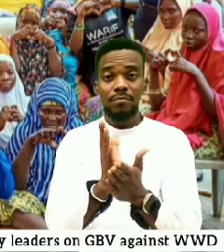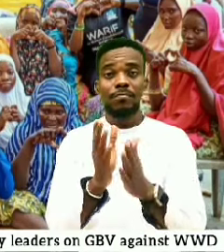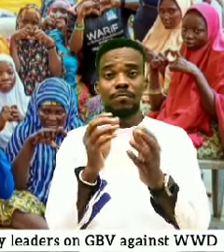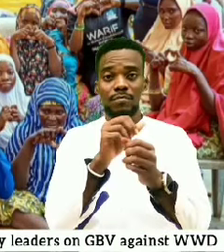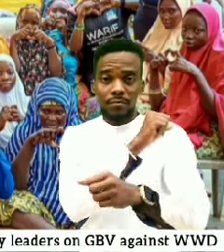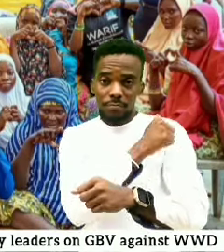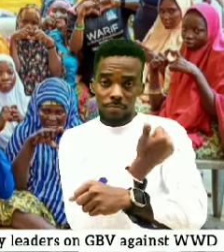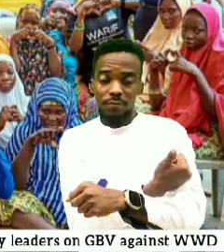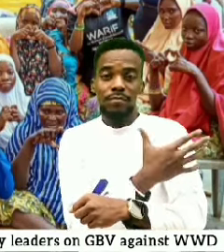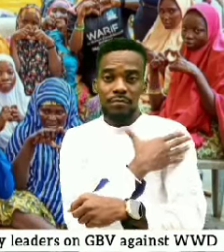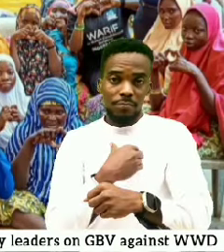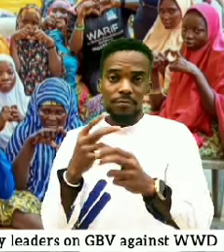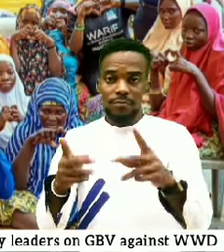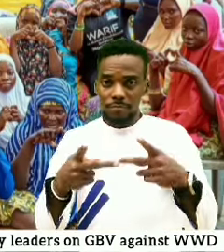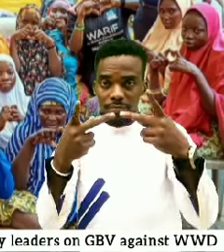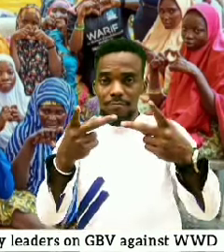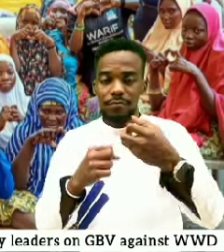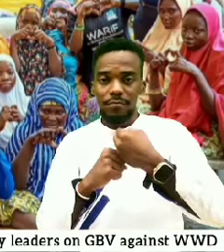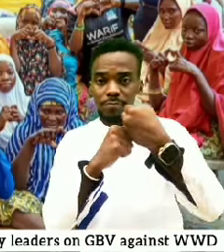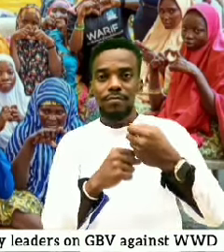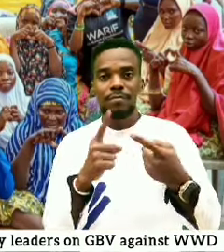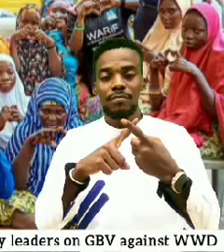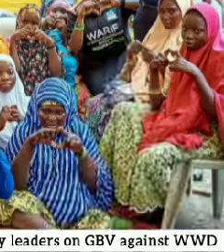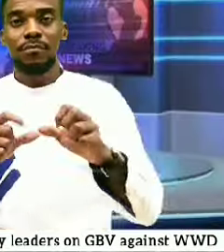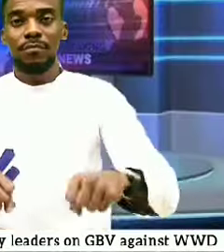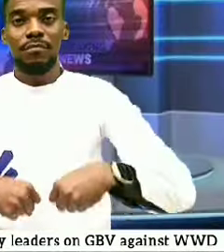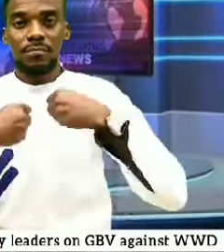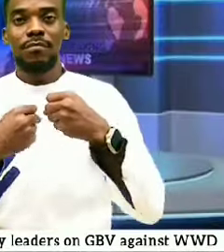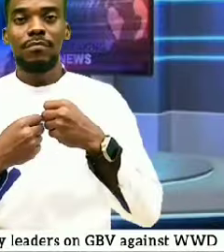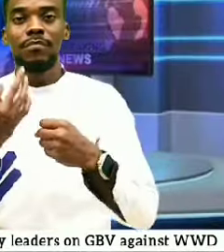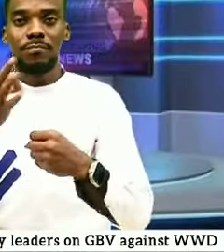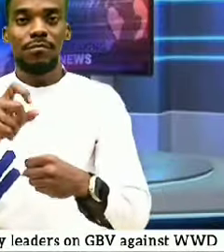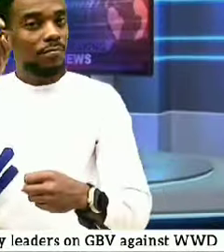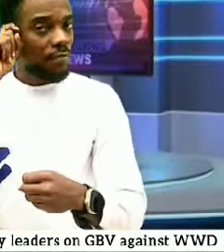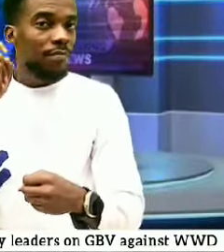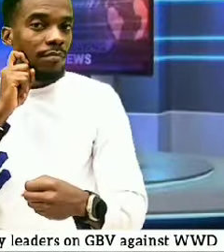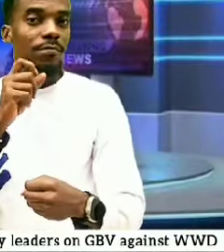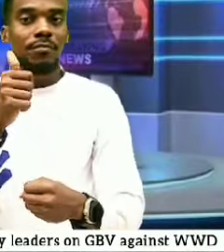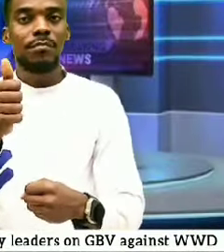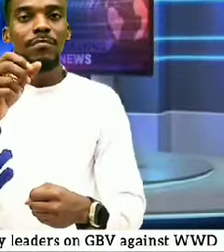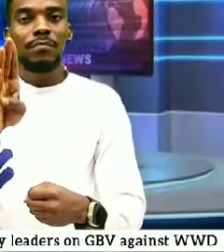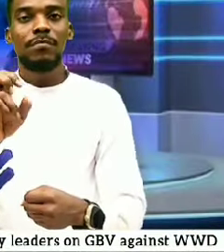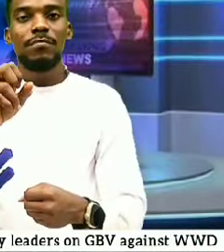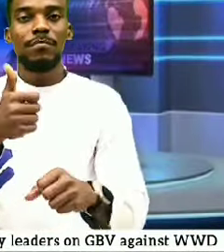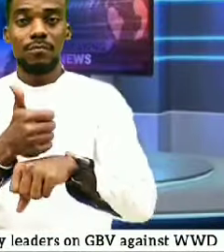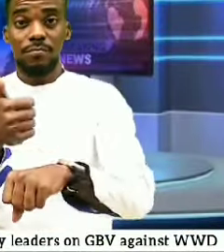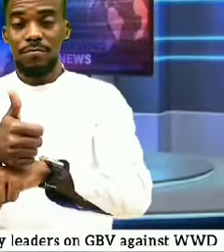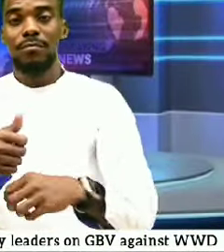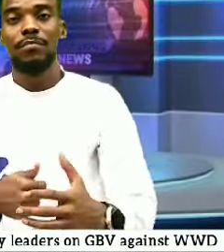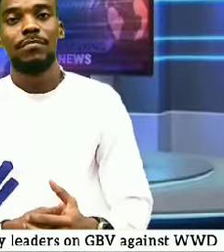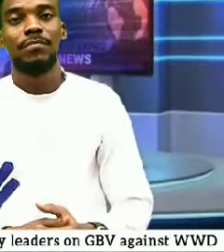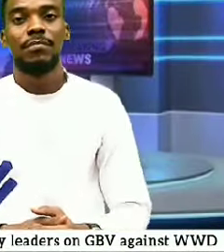and providing support to survivors of sexual abuse of adult